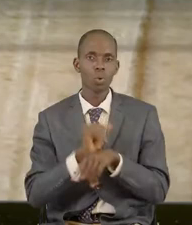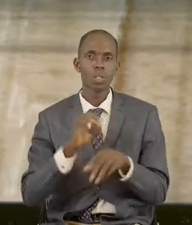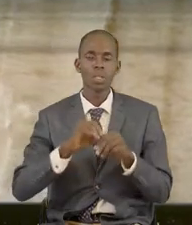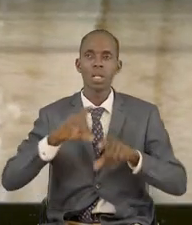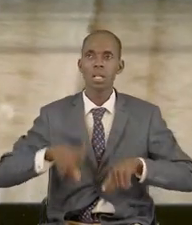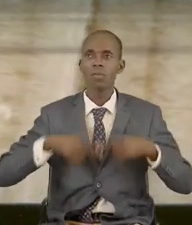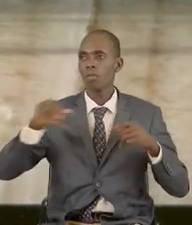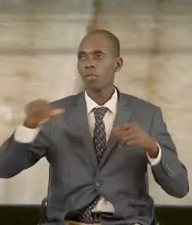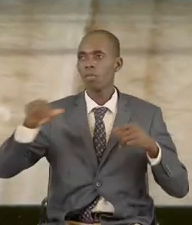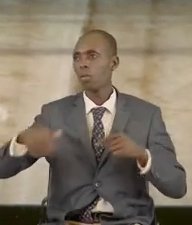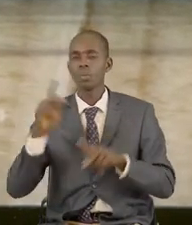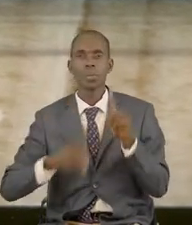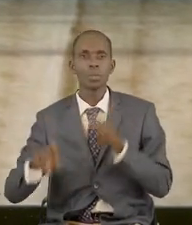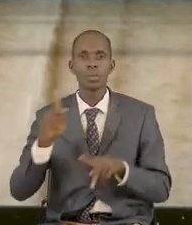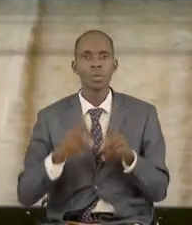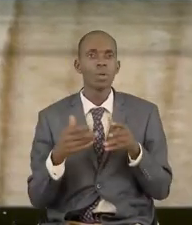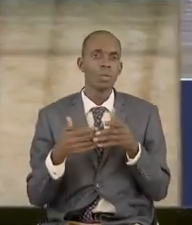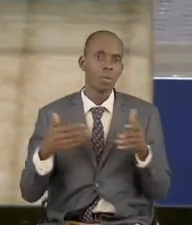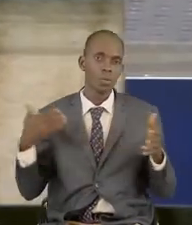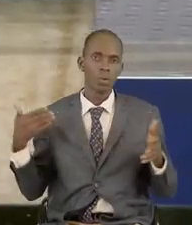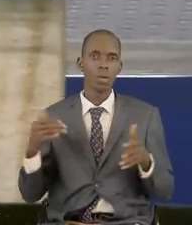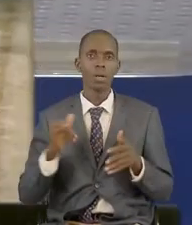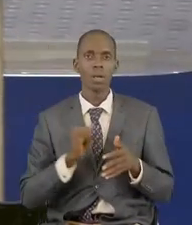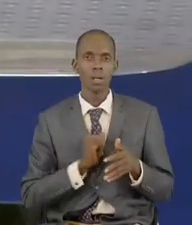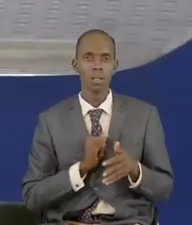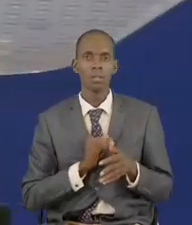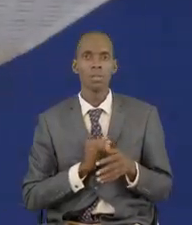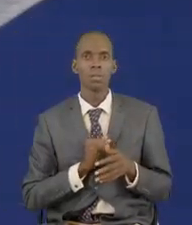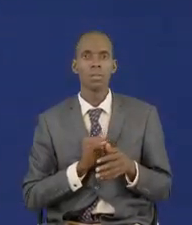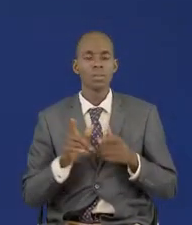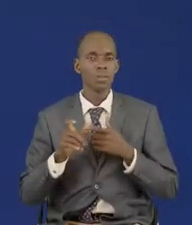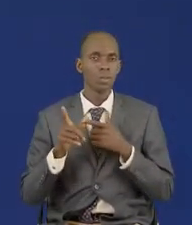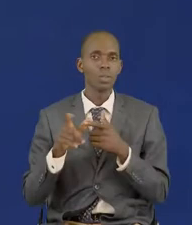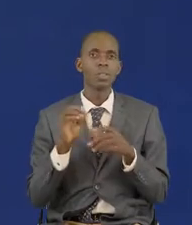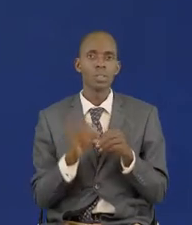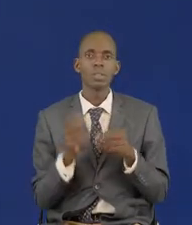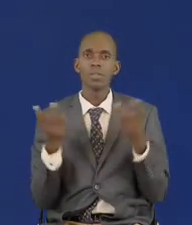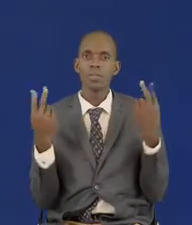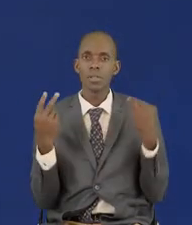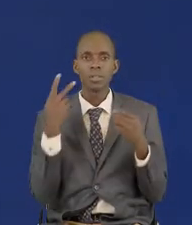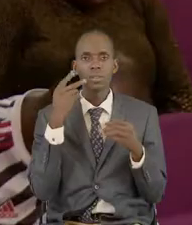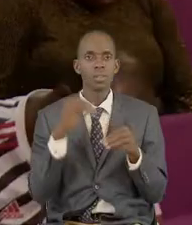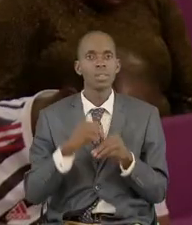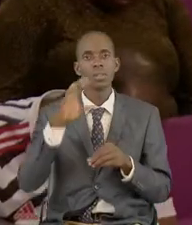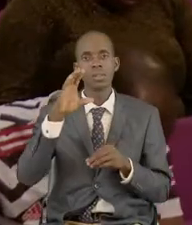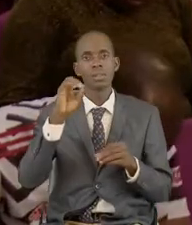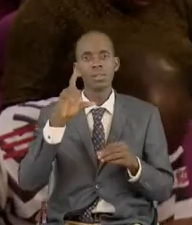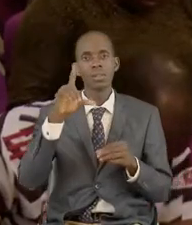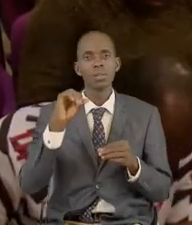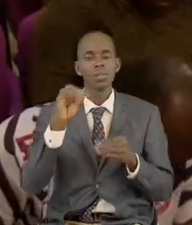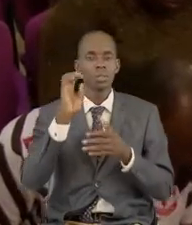people, lest I run in vain? Colossians chapter 2, reading from